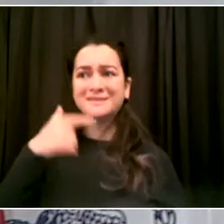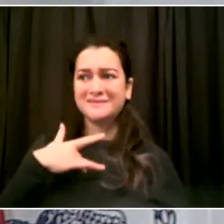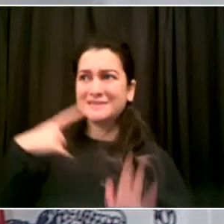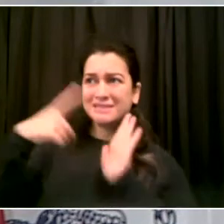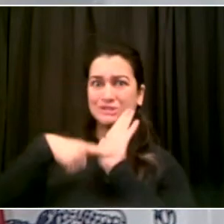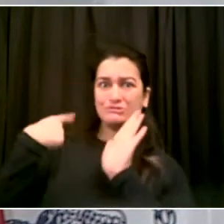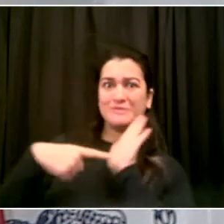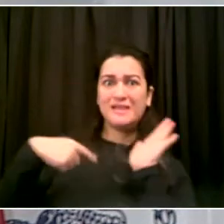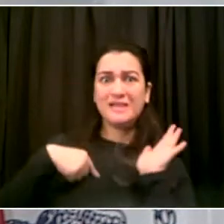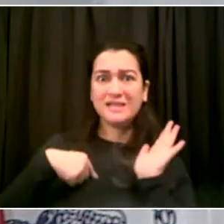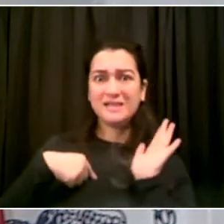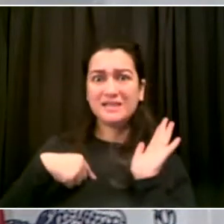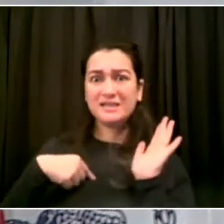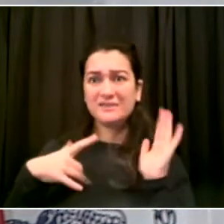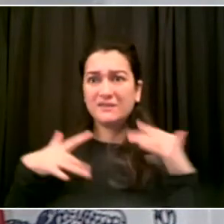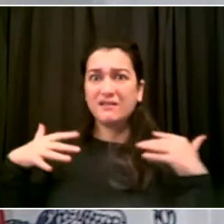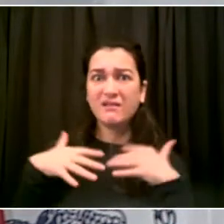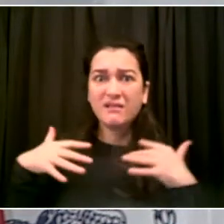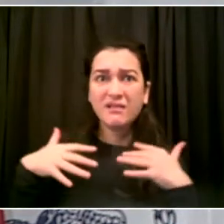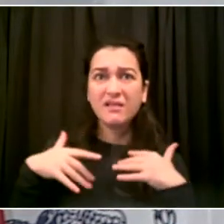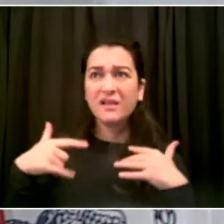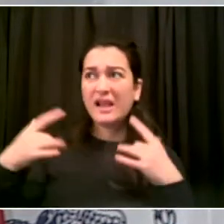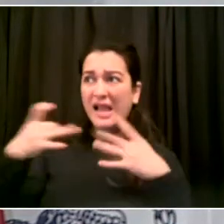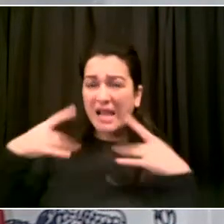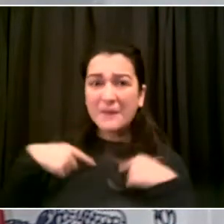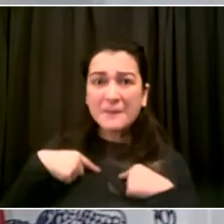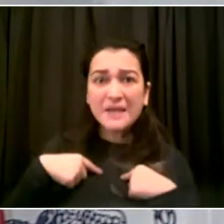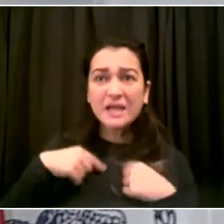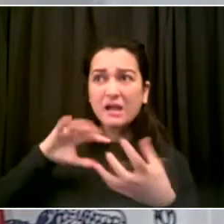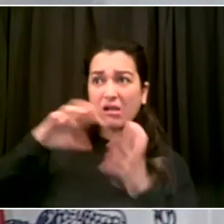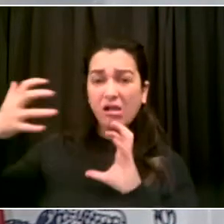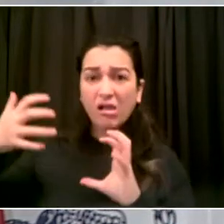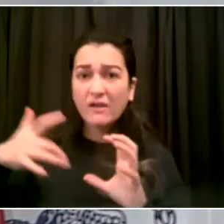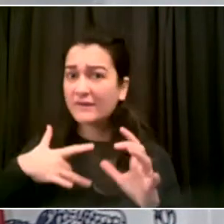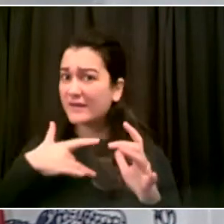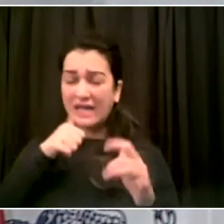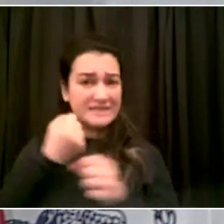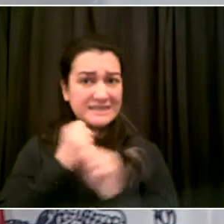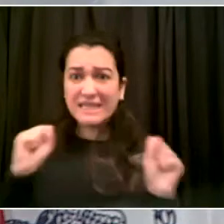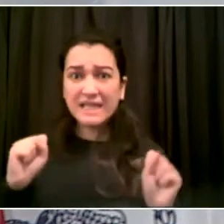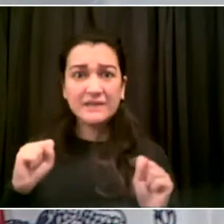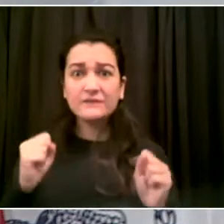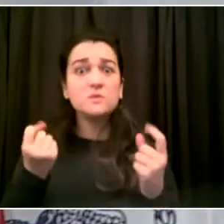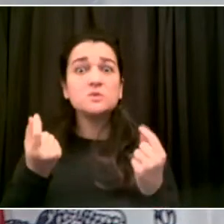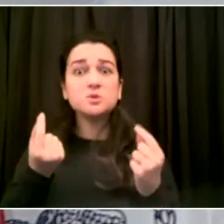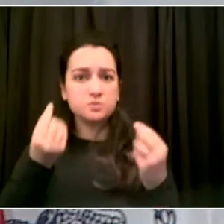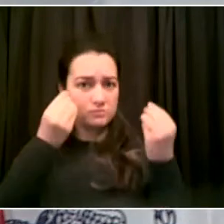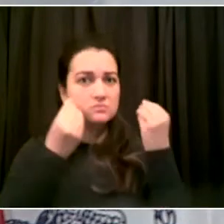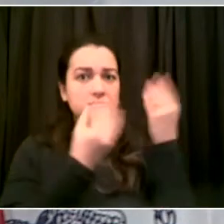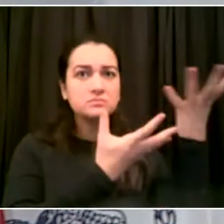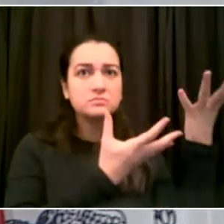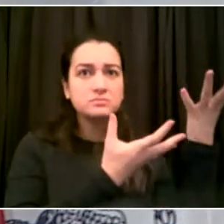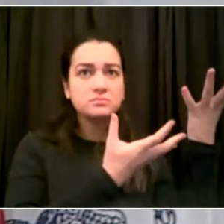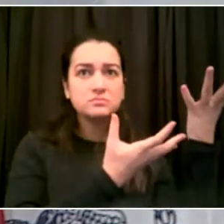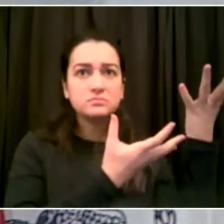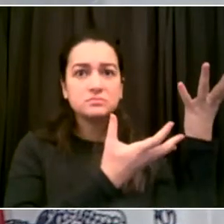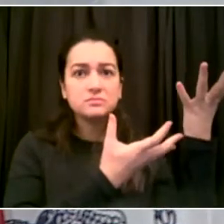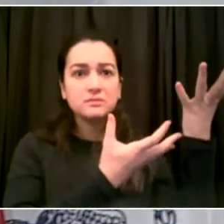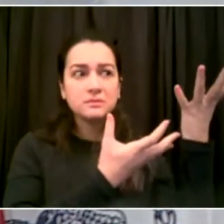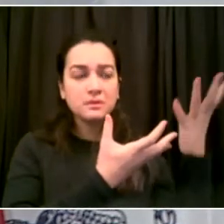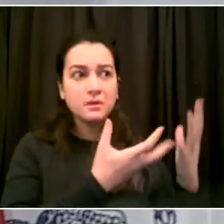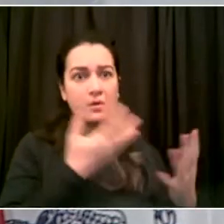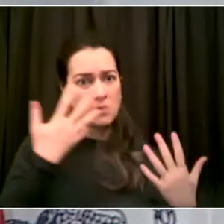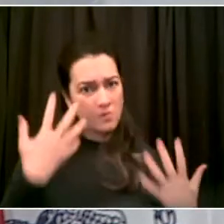they are, we want to know what happened. We want to know who did this so we can find them and stop them. And